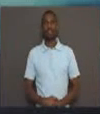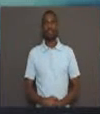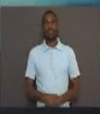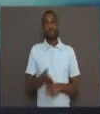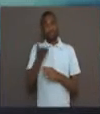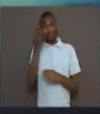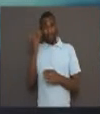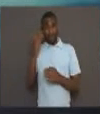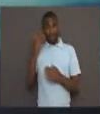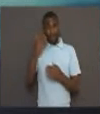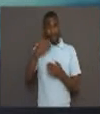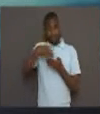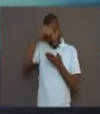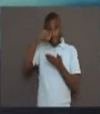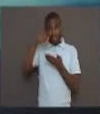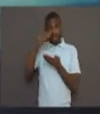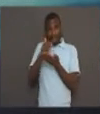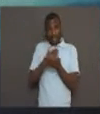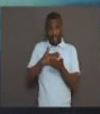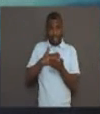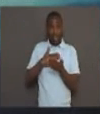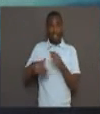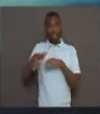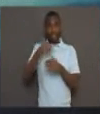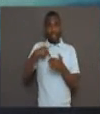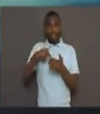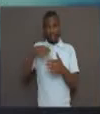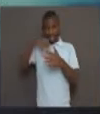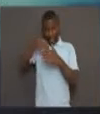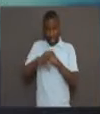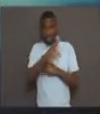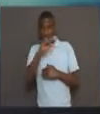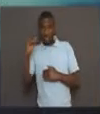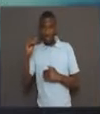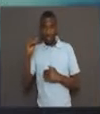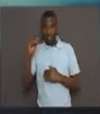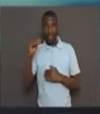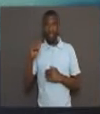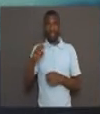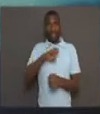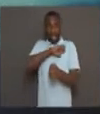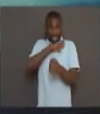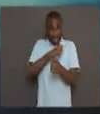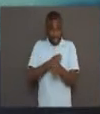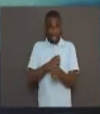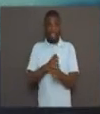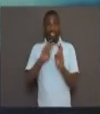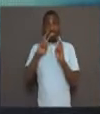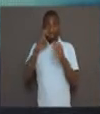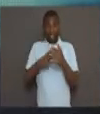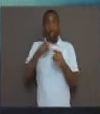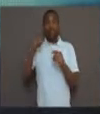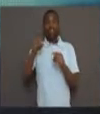In our previous lesson, we learned about induction and the energy volume